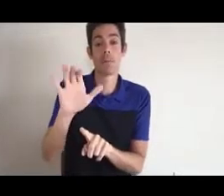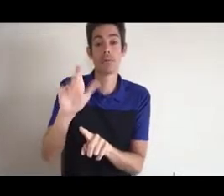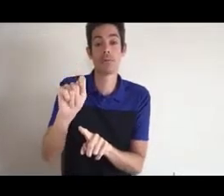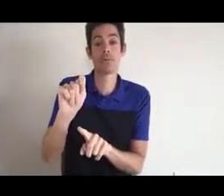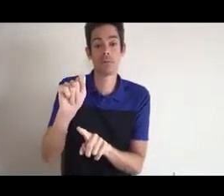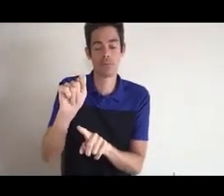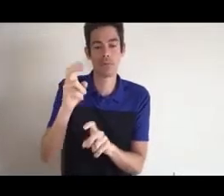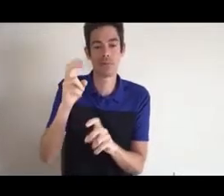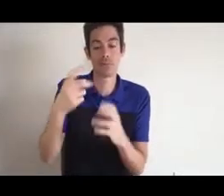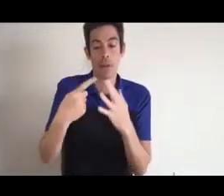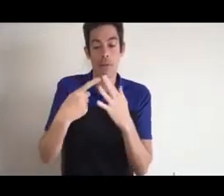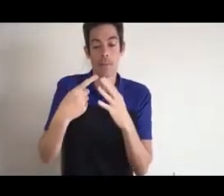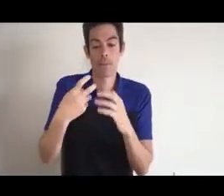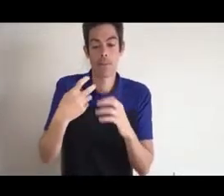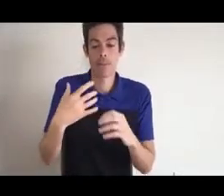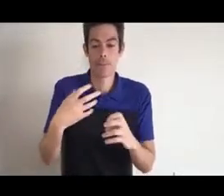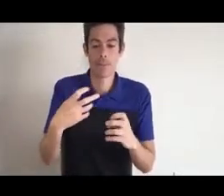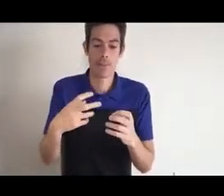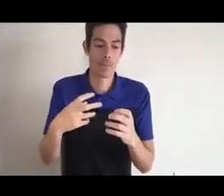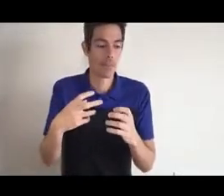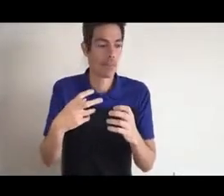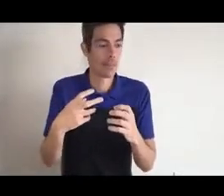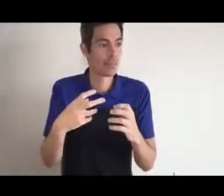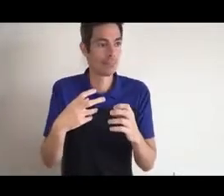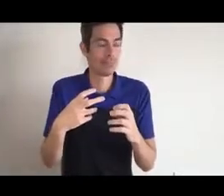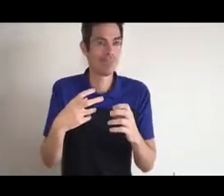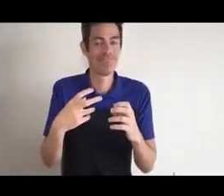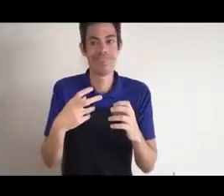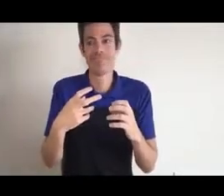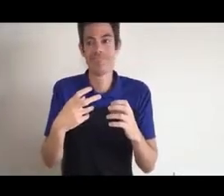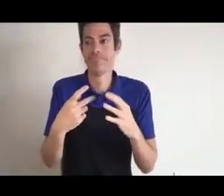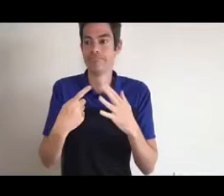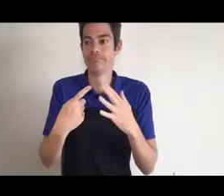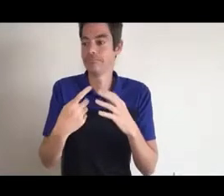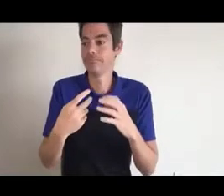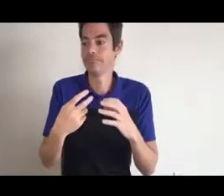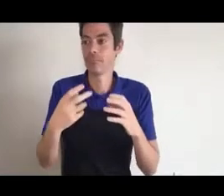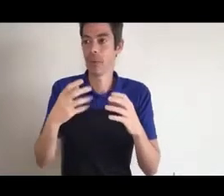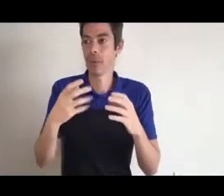the two. So your subject is,